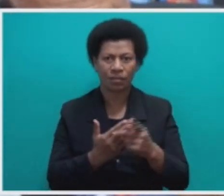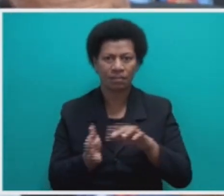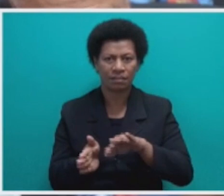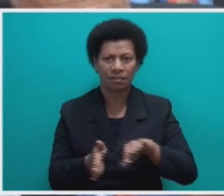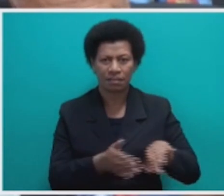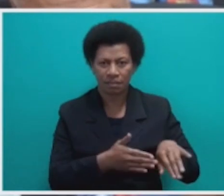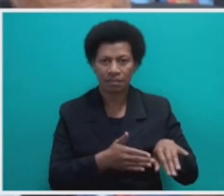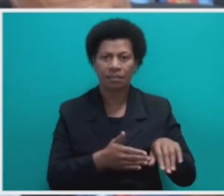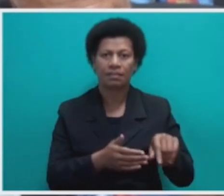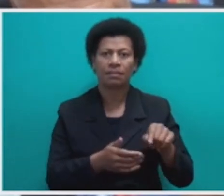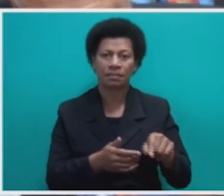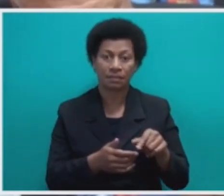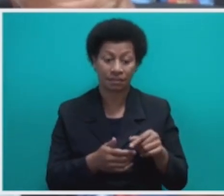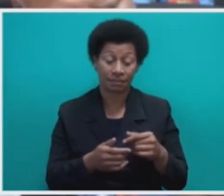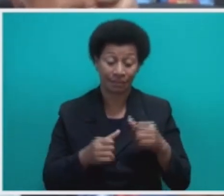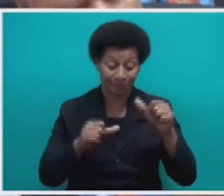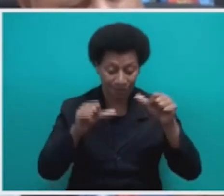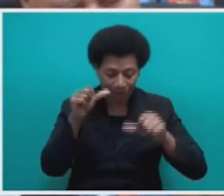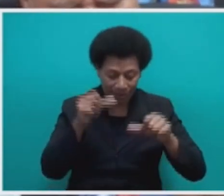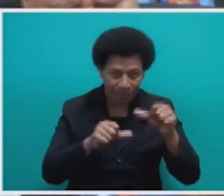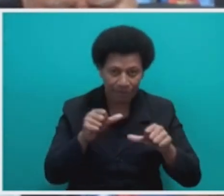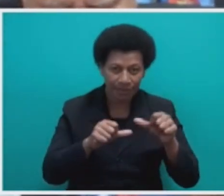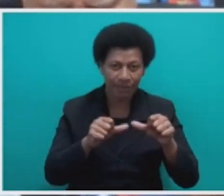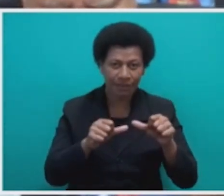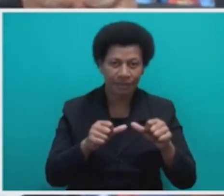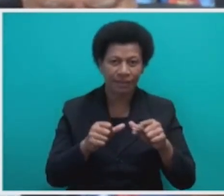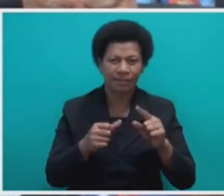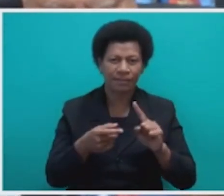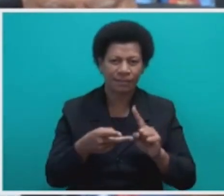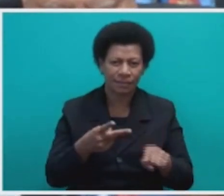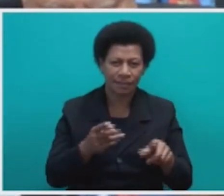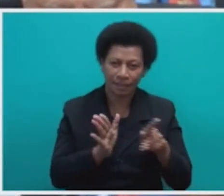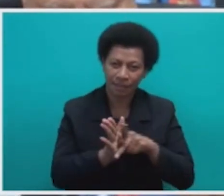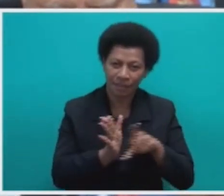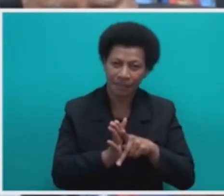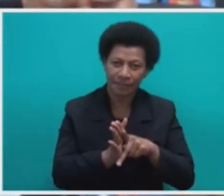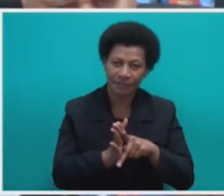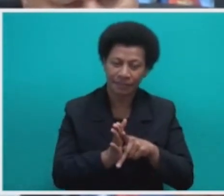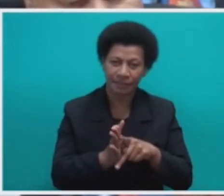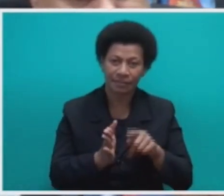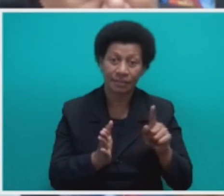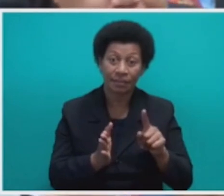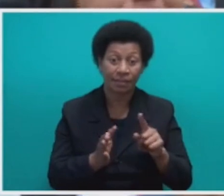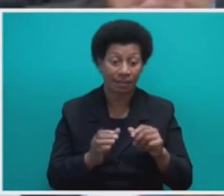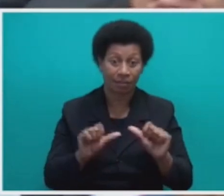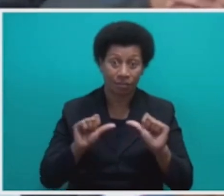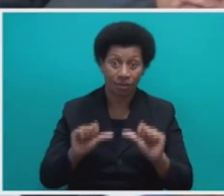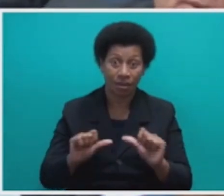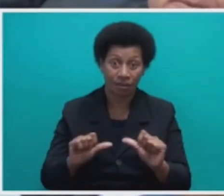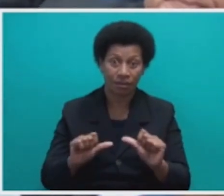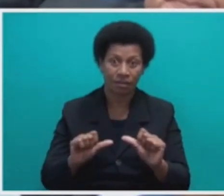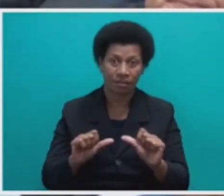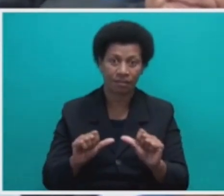phased out involved assessing and lowering of fiscal duties. And the most common form of protection, Mr. Speaker,